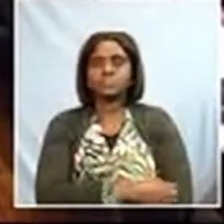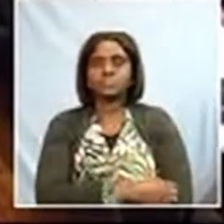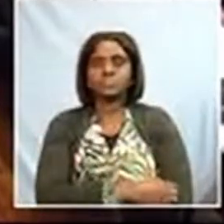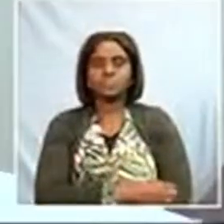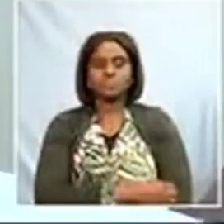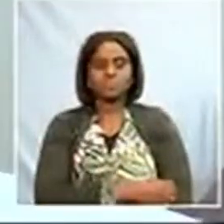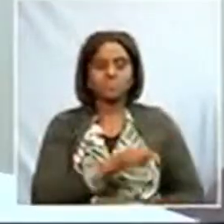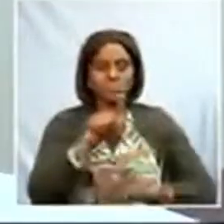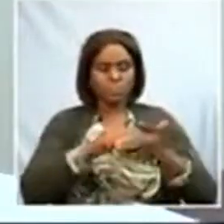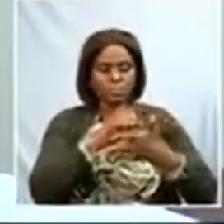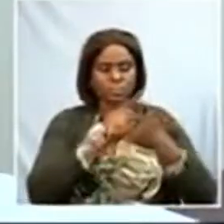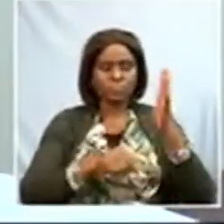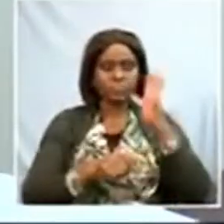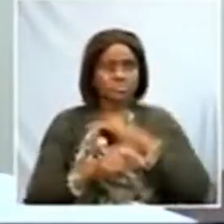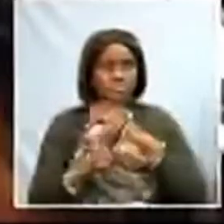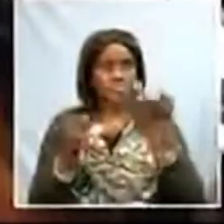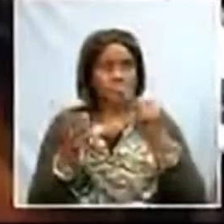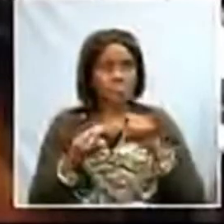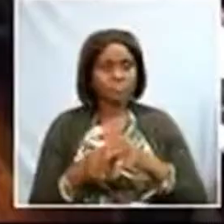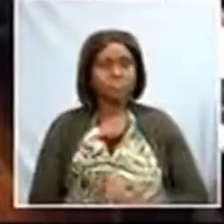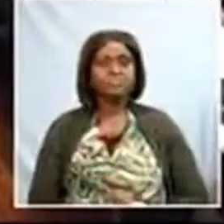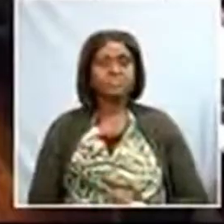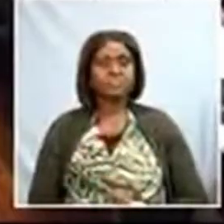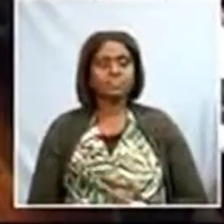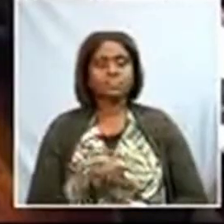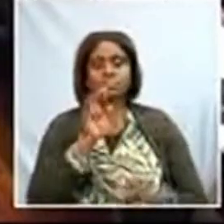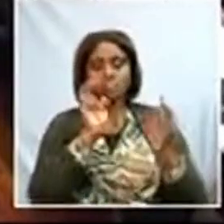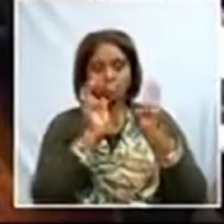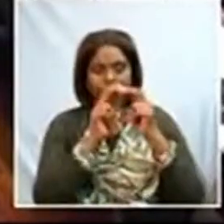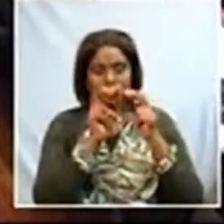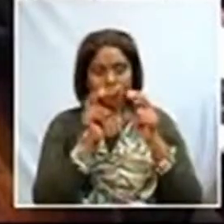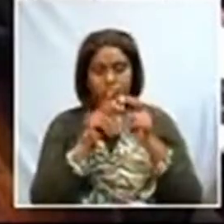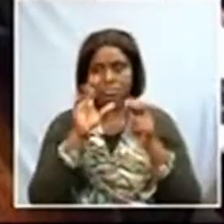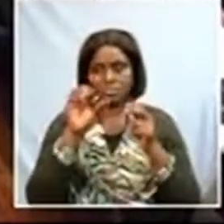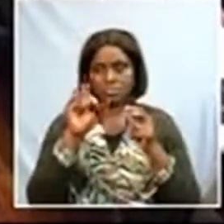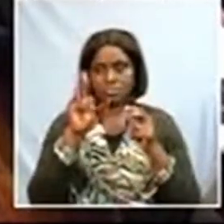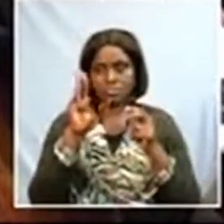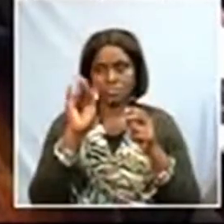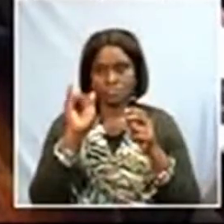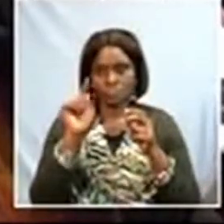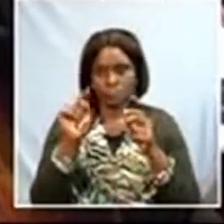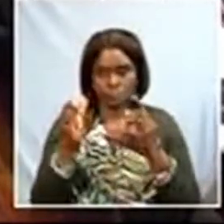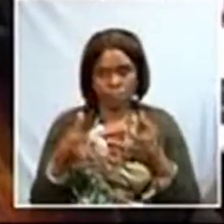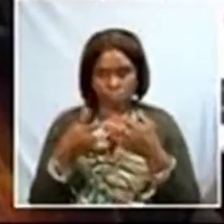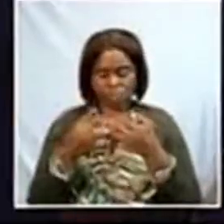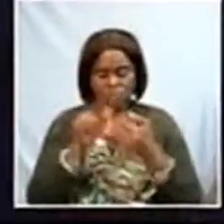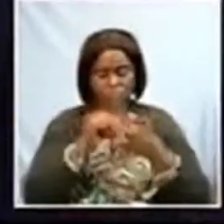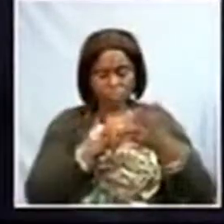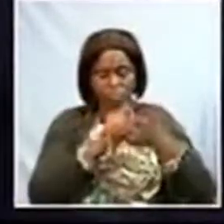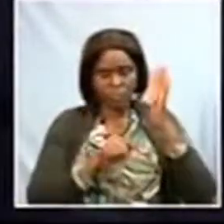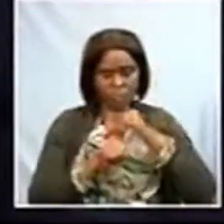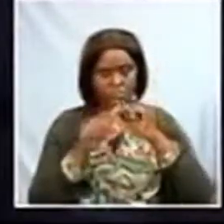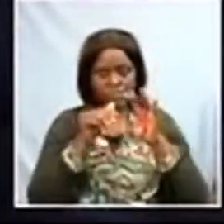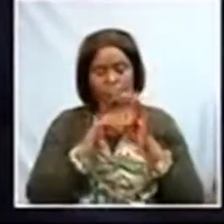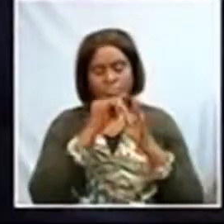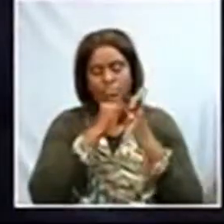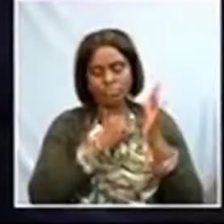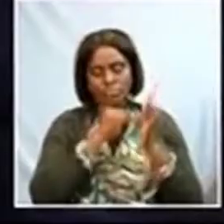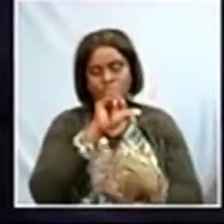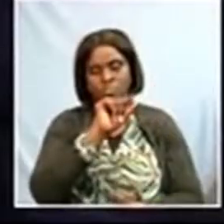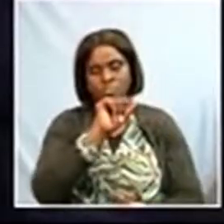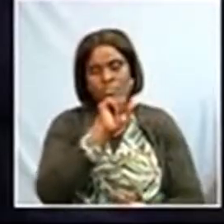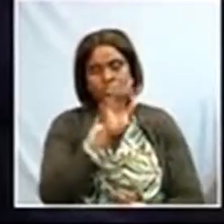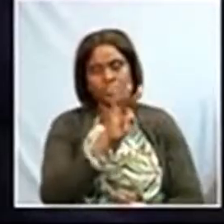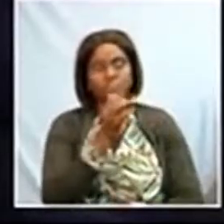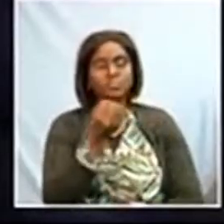When did you terminate that, the contract? So Orbit Machines and General Dealers was terminated in January 2024